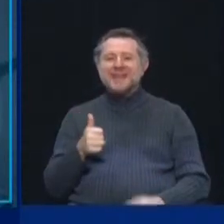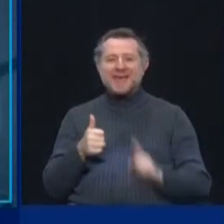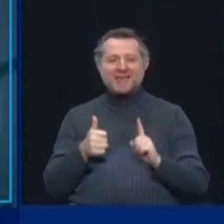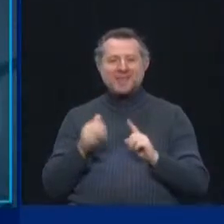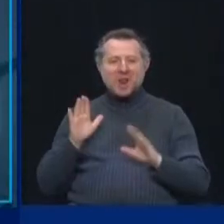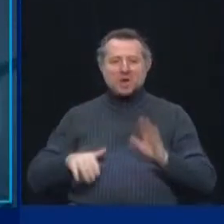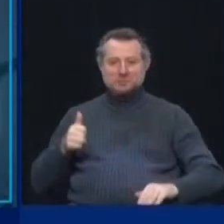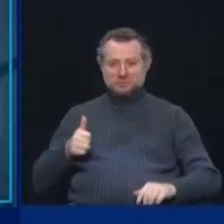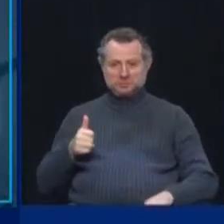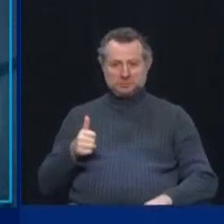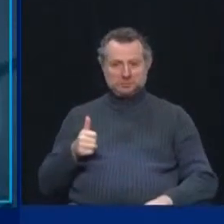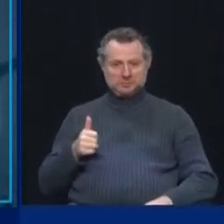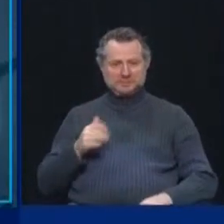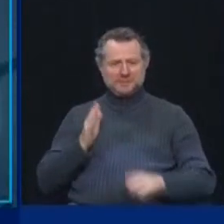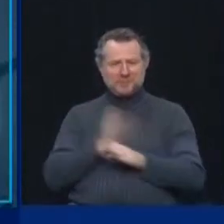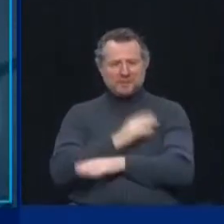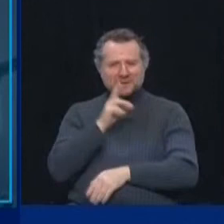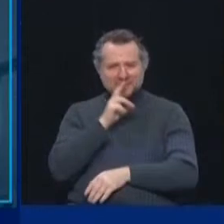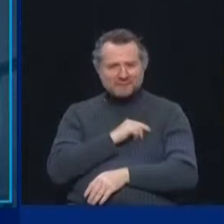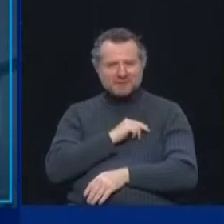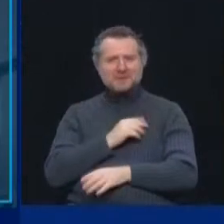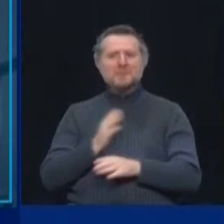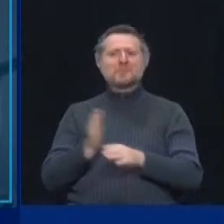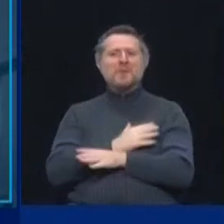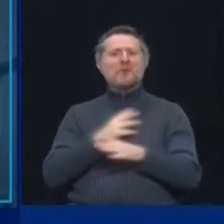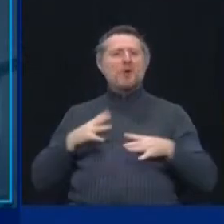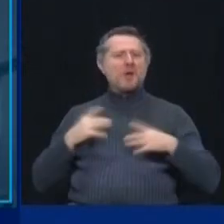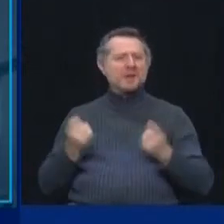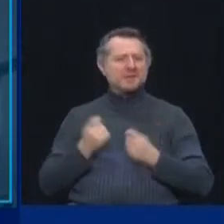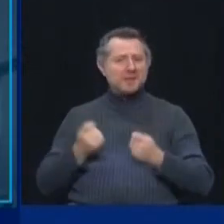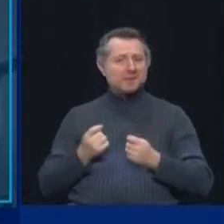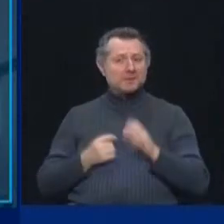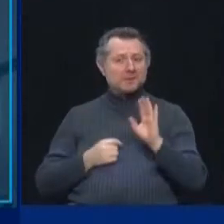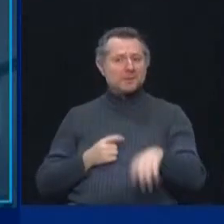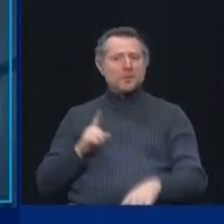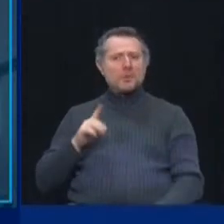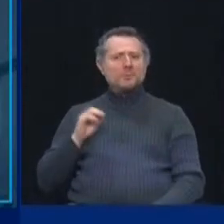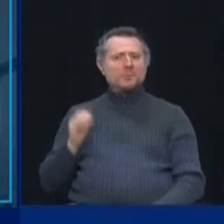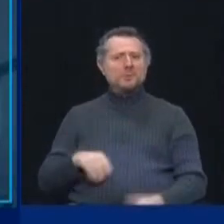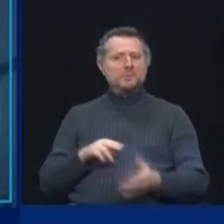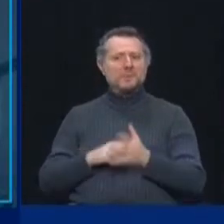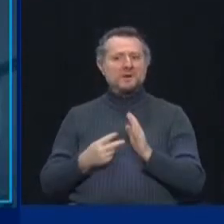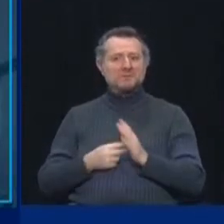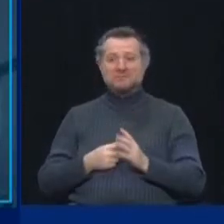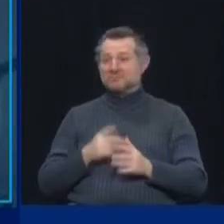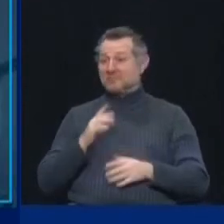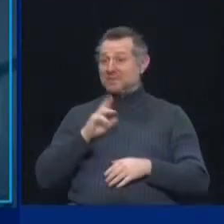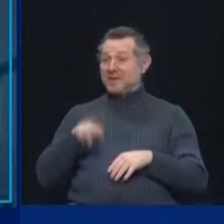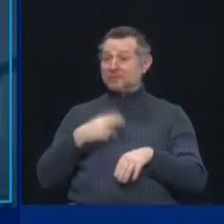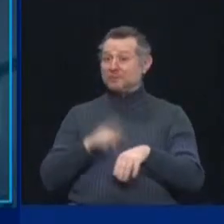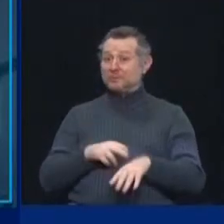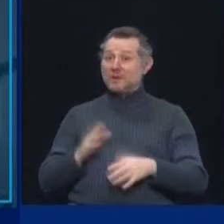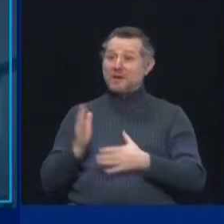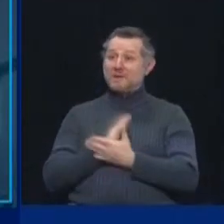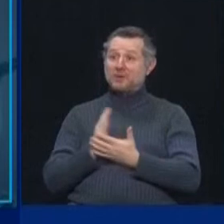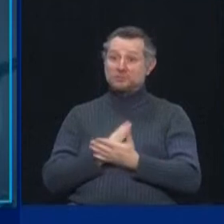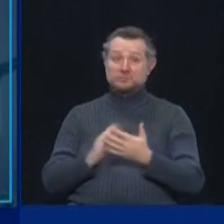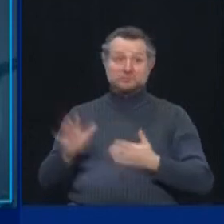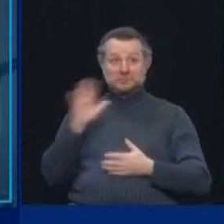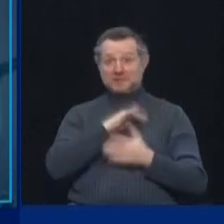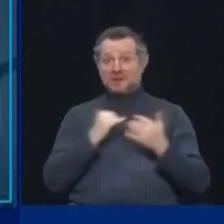Thanksgiving, before the holidays. You want to know how low 1% is? You know what the national average is